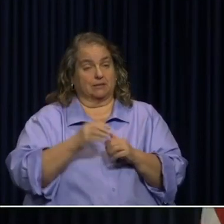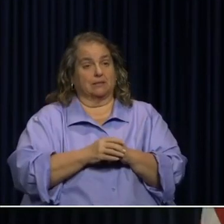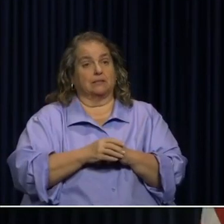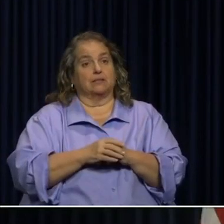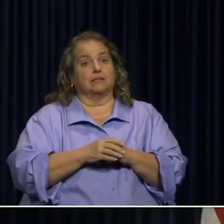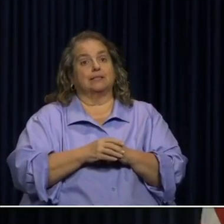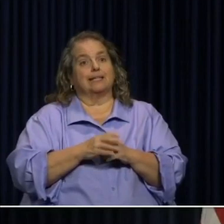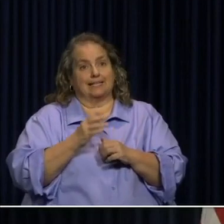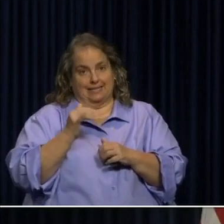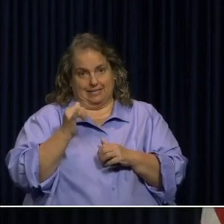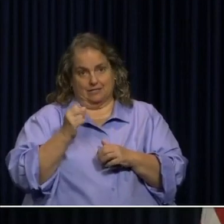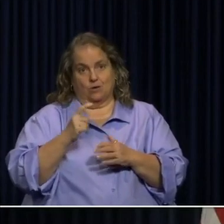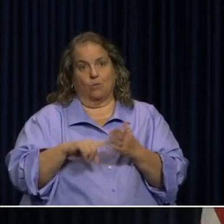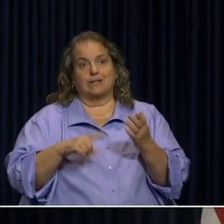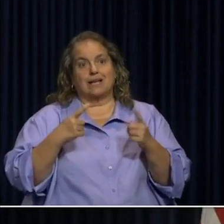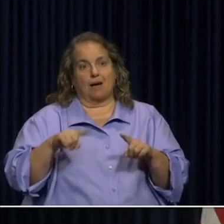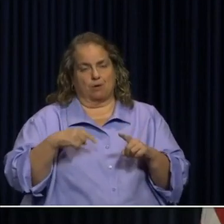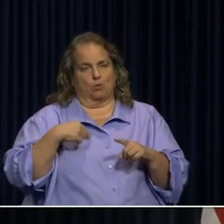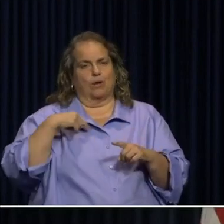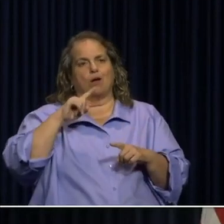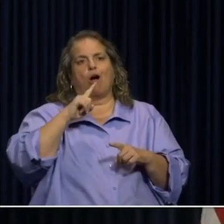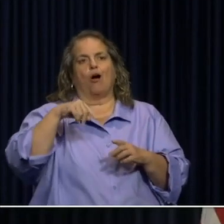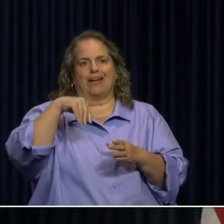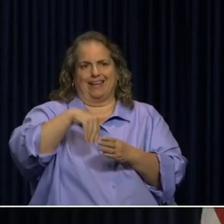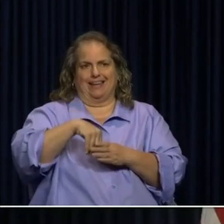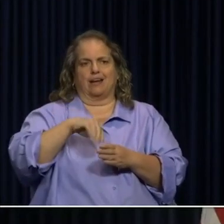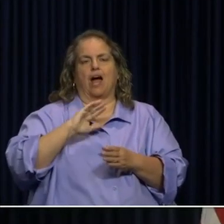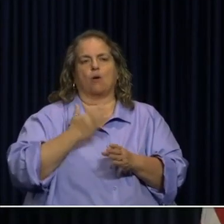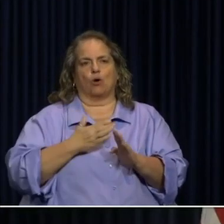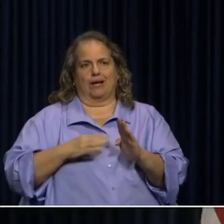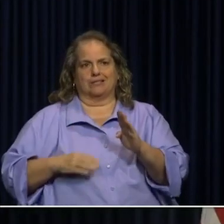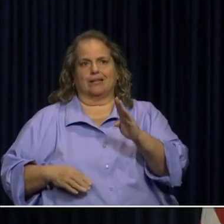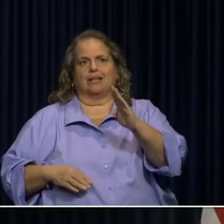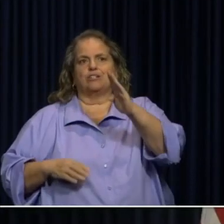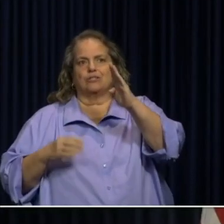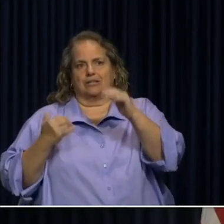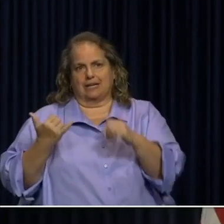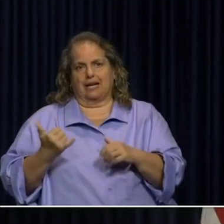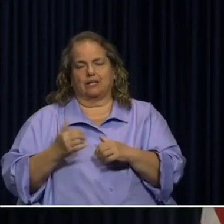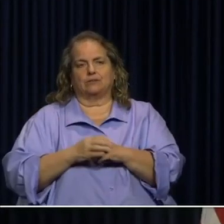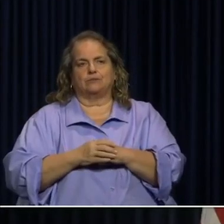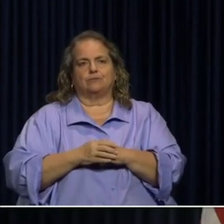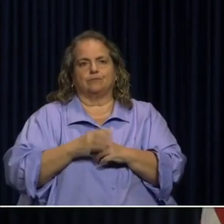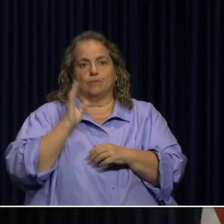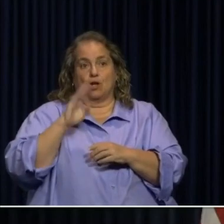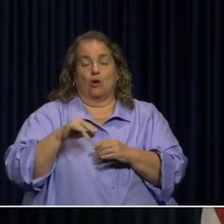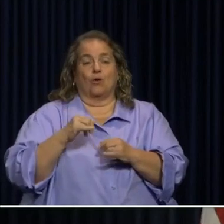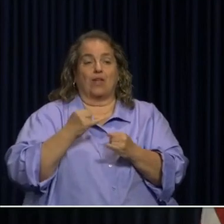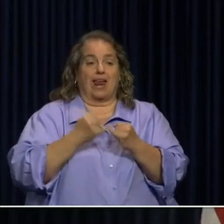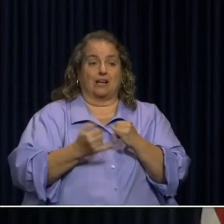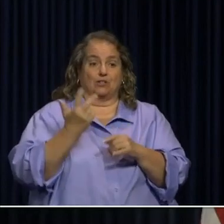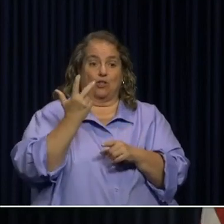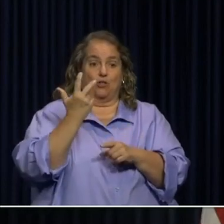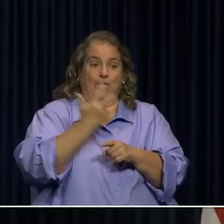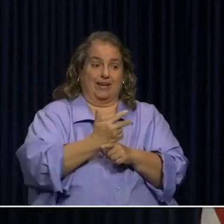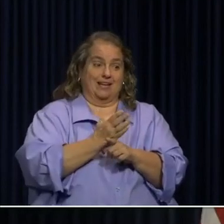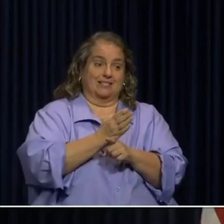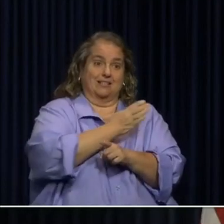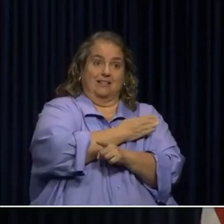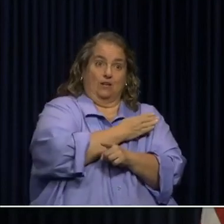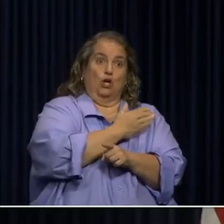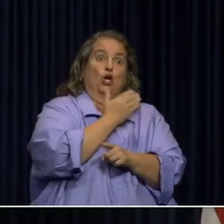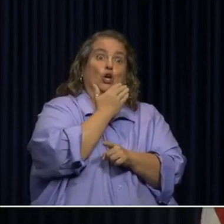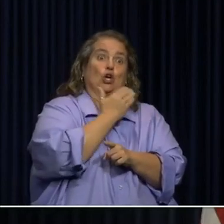is just what's happening. We are in our escalation. We talked about the last 3 days being good on the averages, but